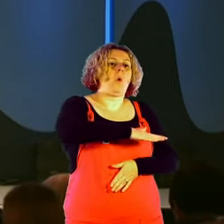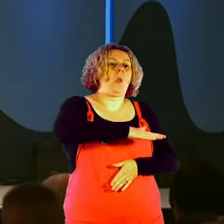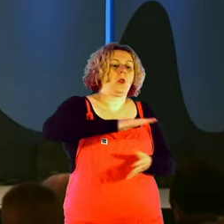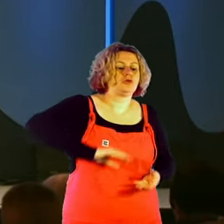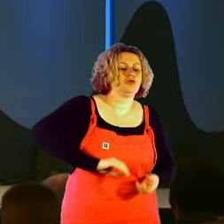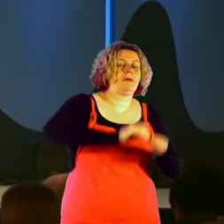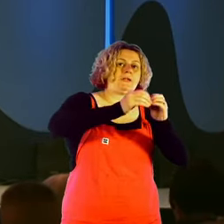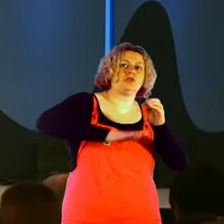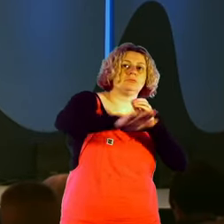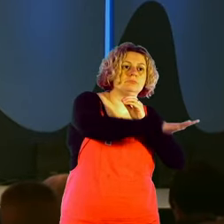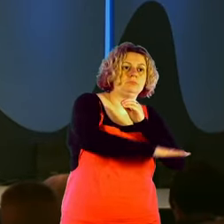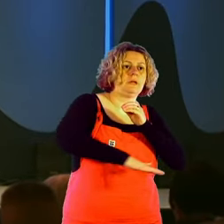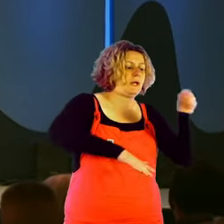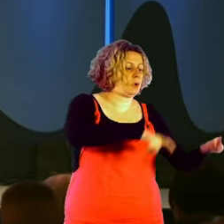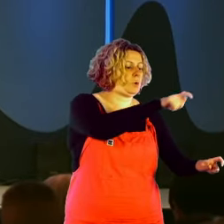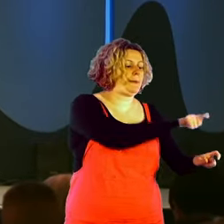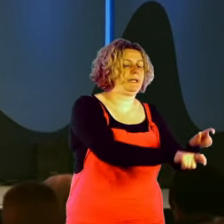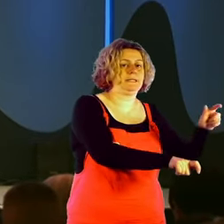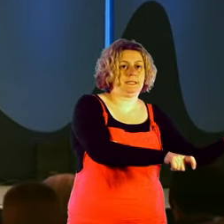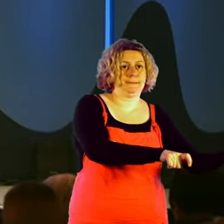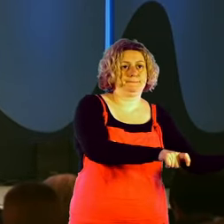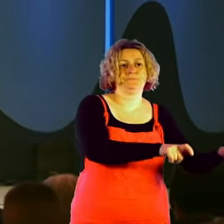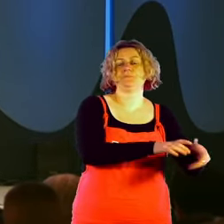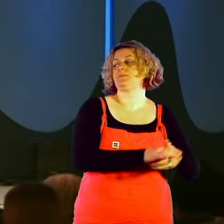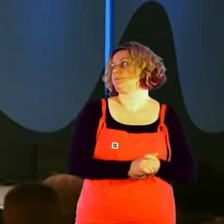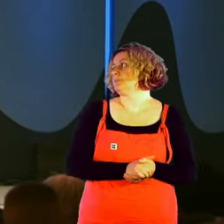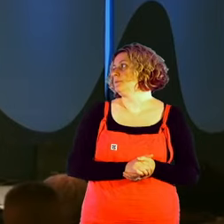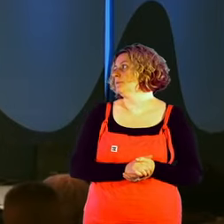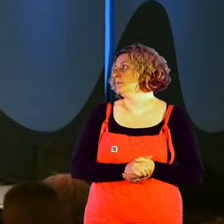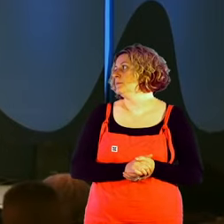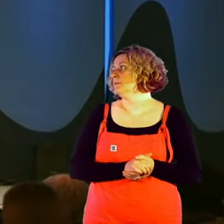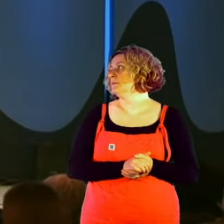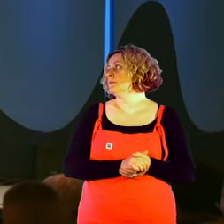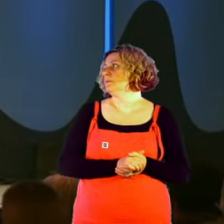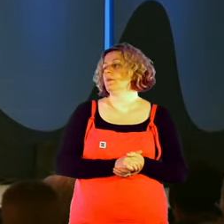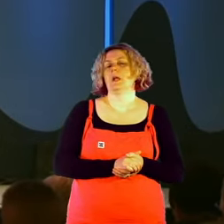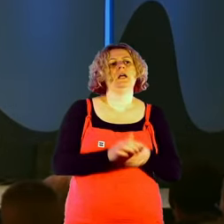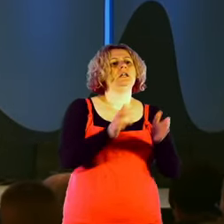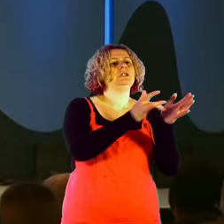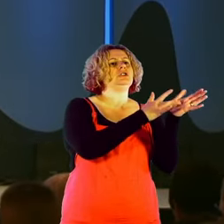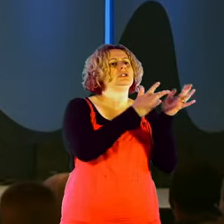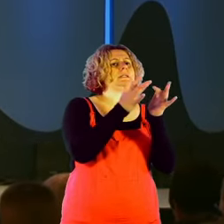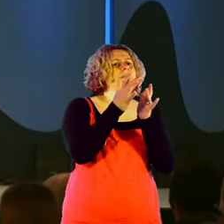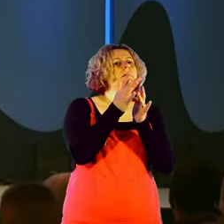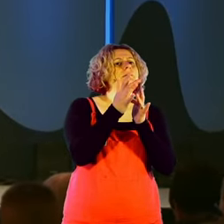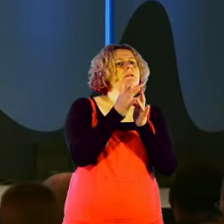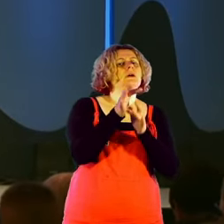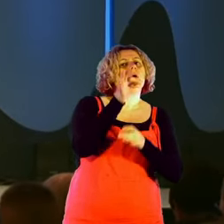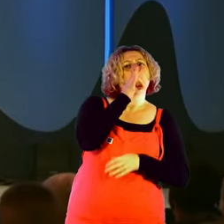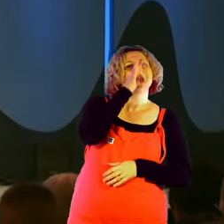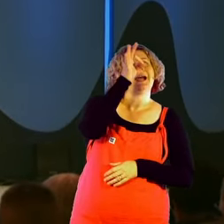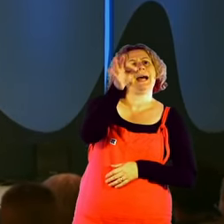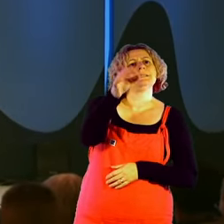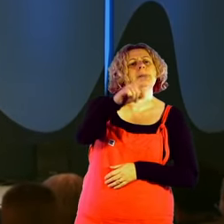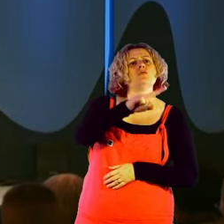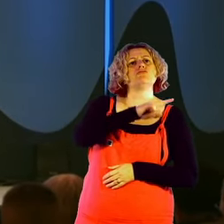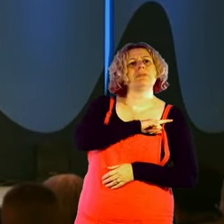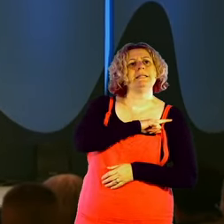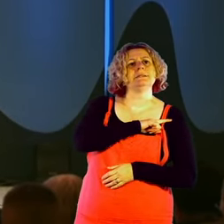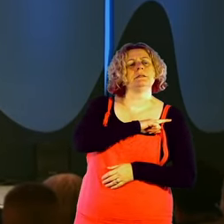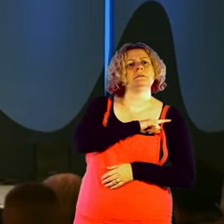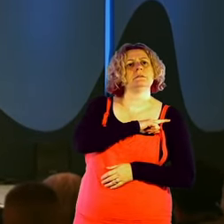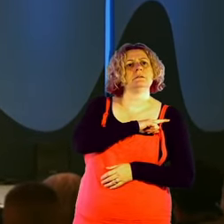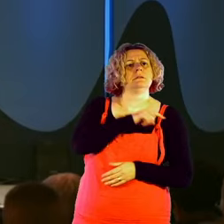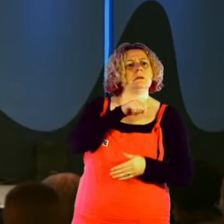When Jesus, many thousands of years later, is asked about the reason why a man was born blind, he's very clear. It's not because this man